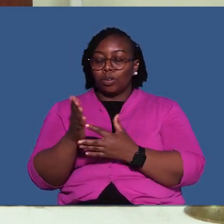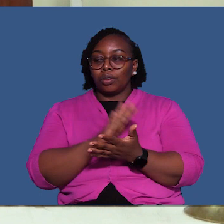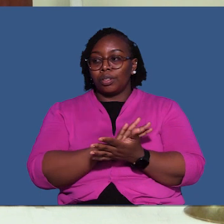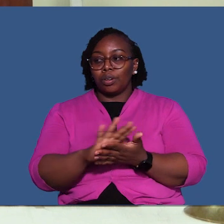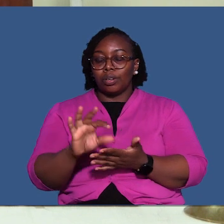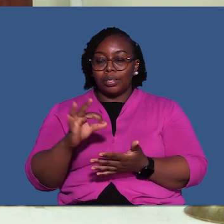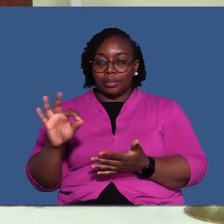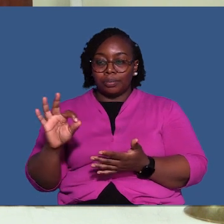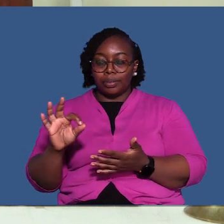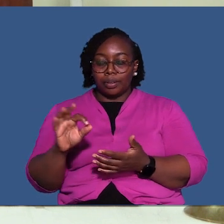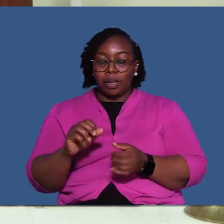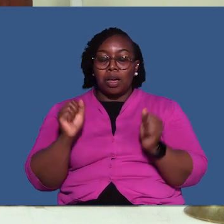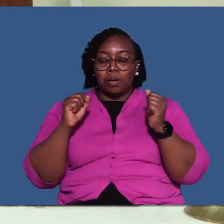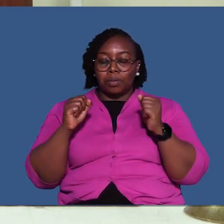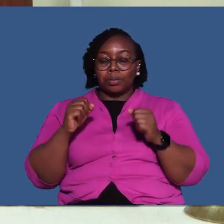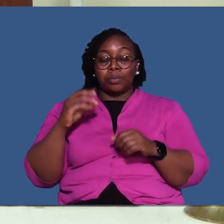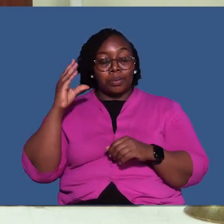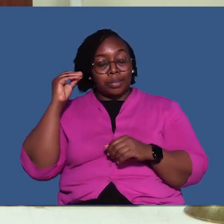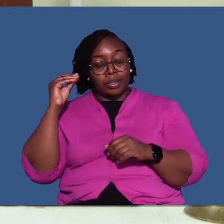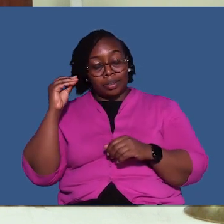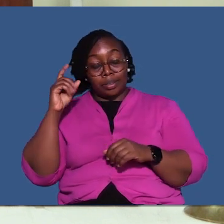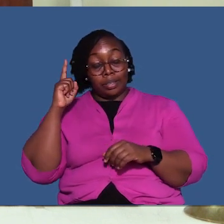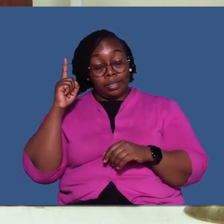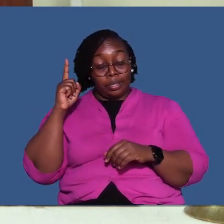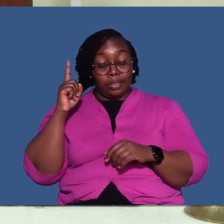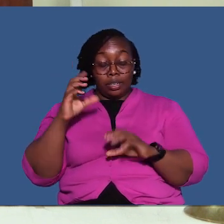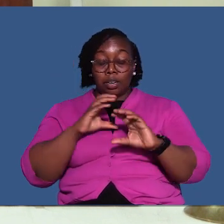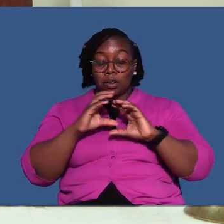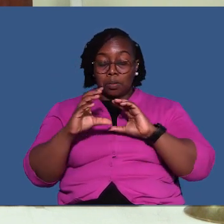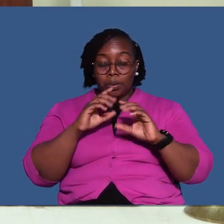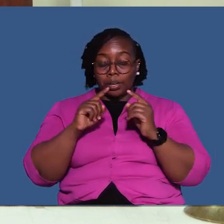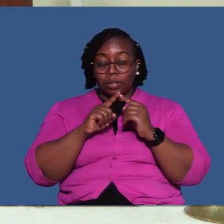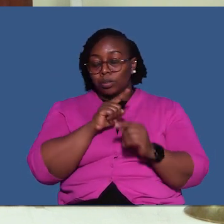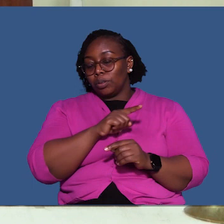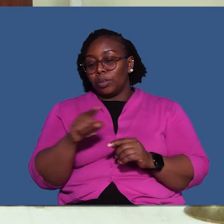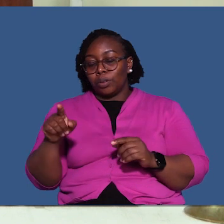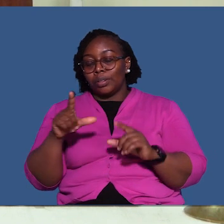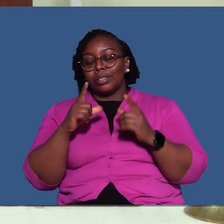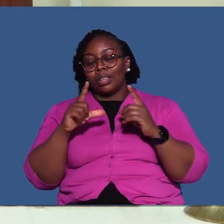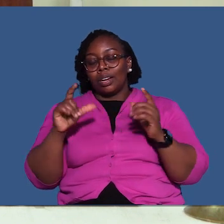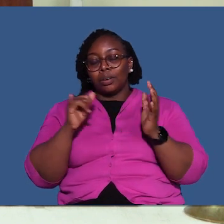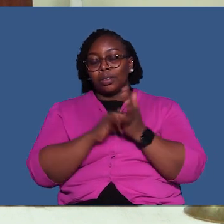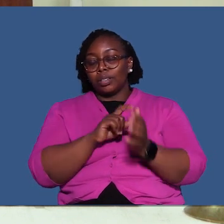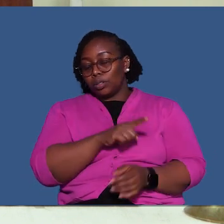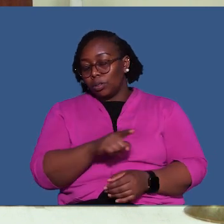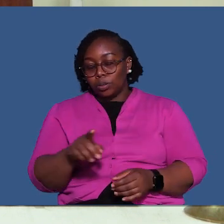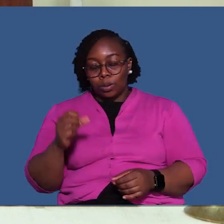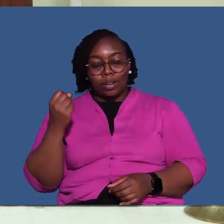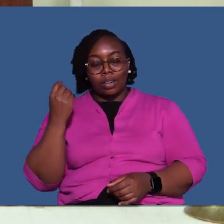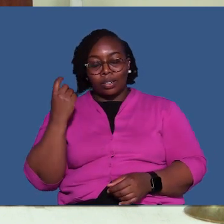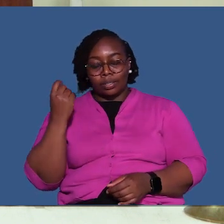God, and that you will hear him speak to you in a language that you can understand.